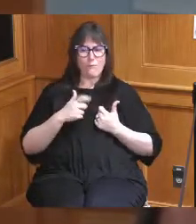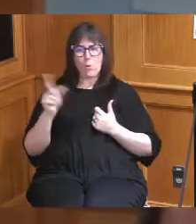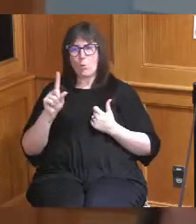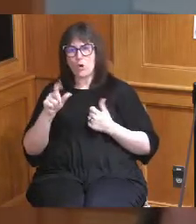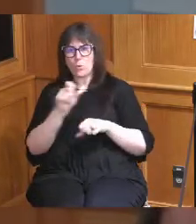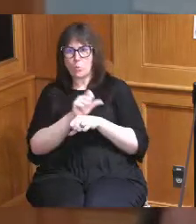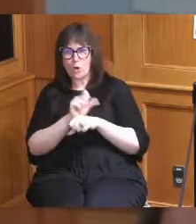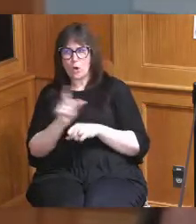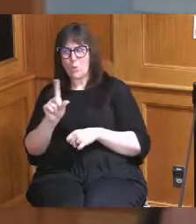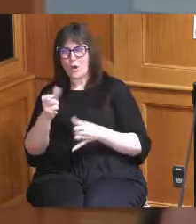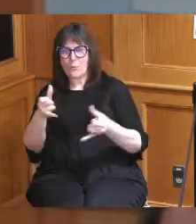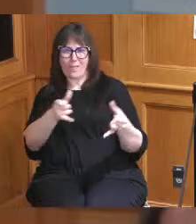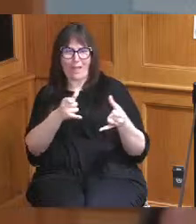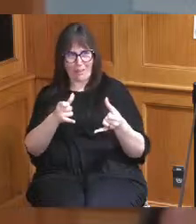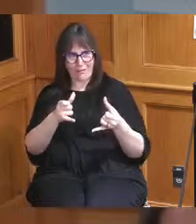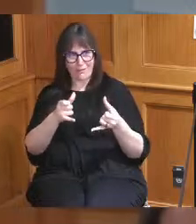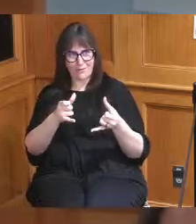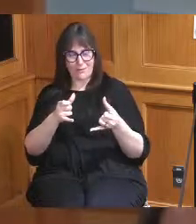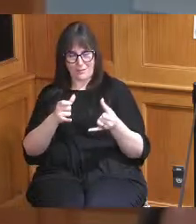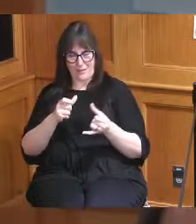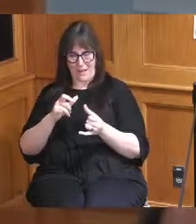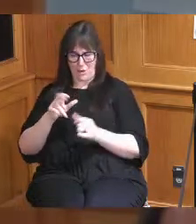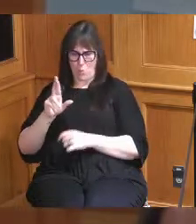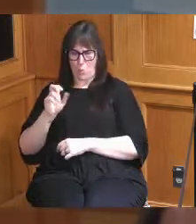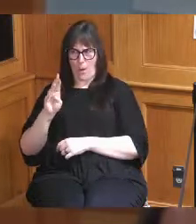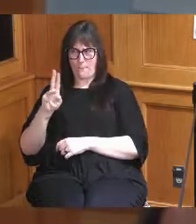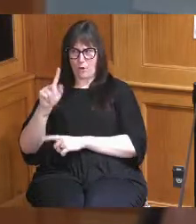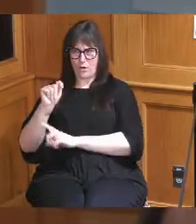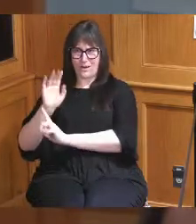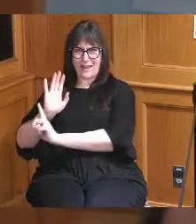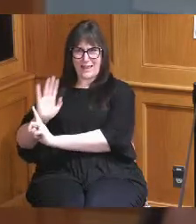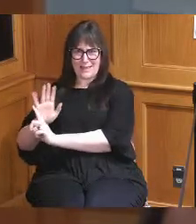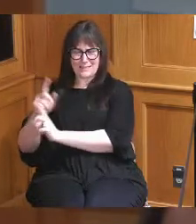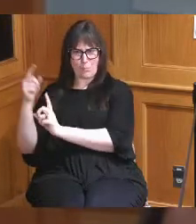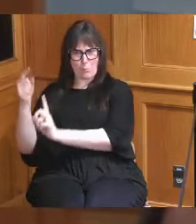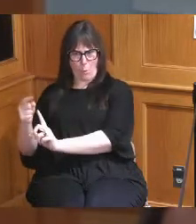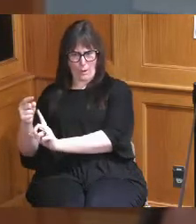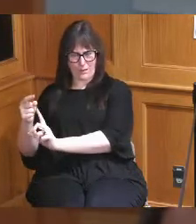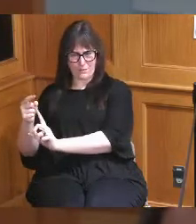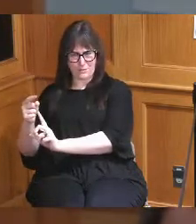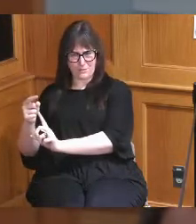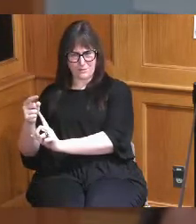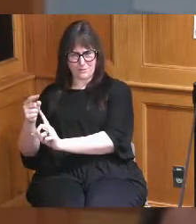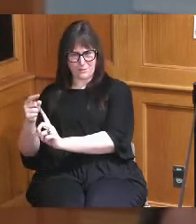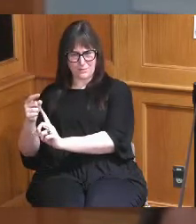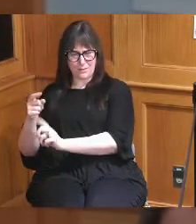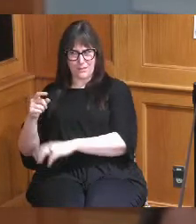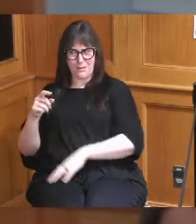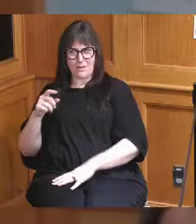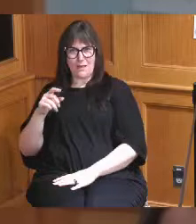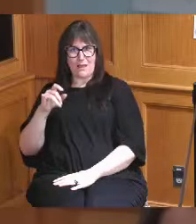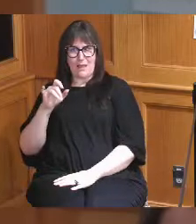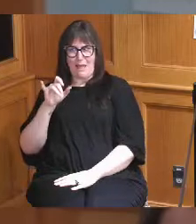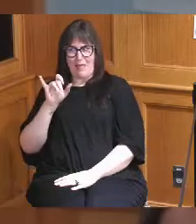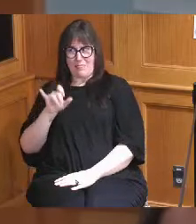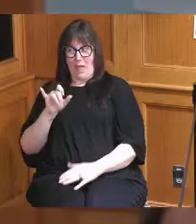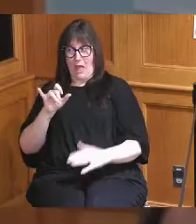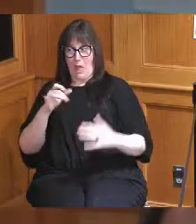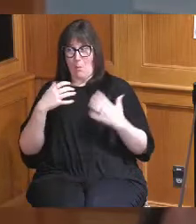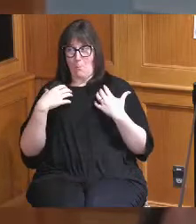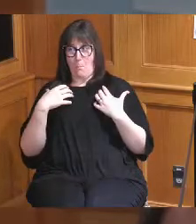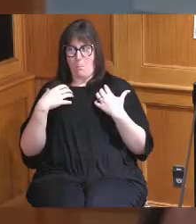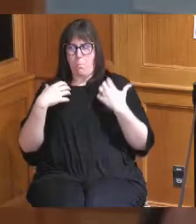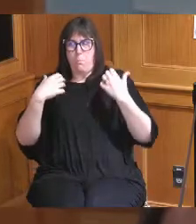And to Robert's point, the bold list, they're actually implementing